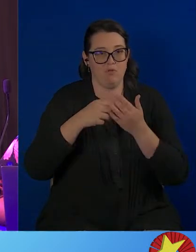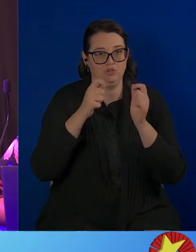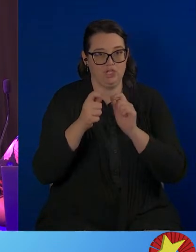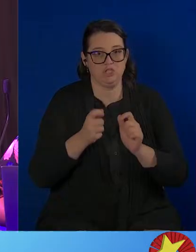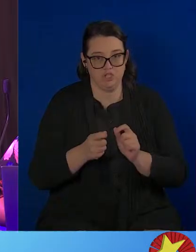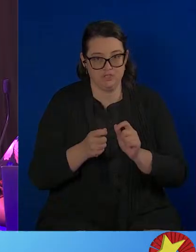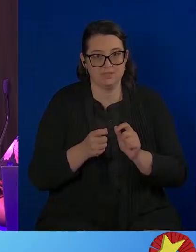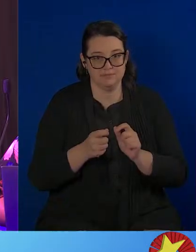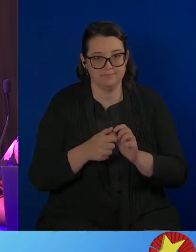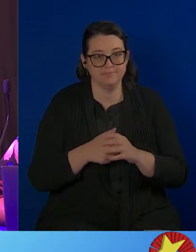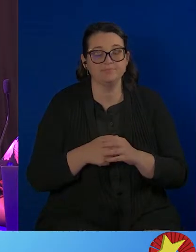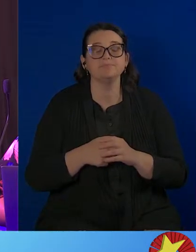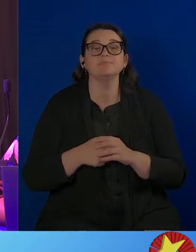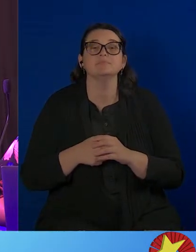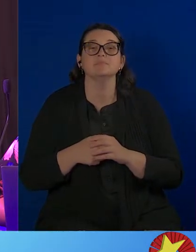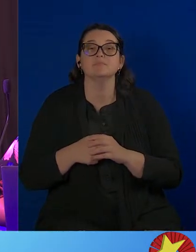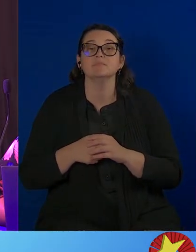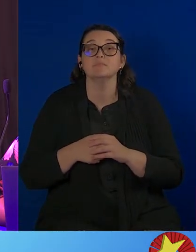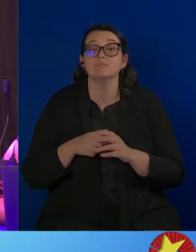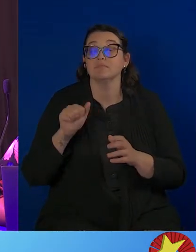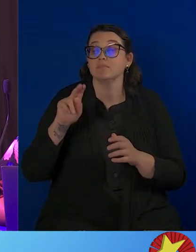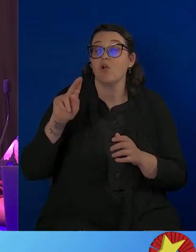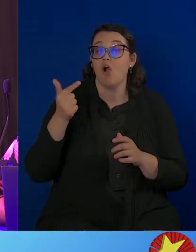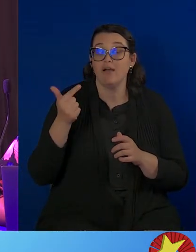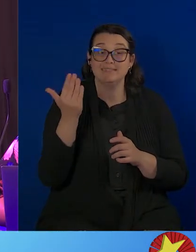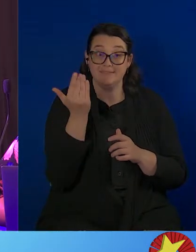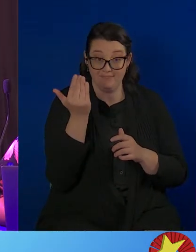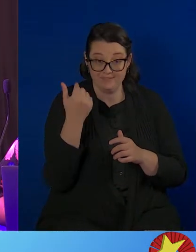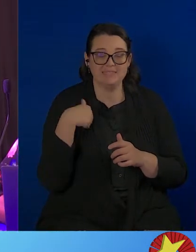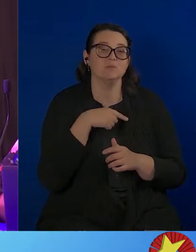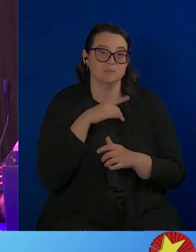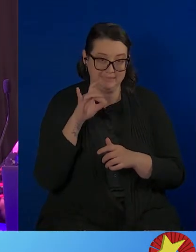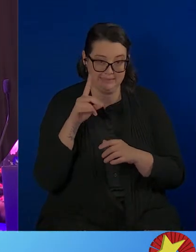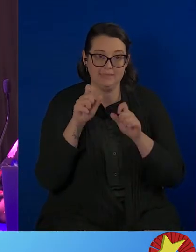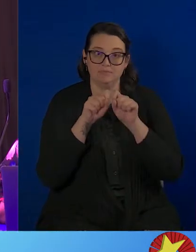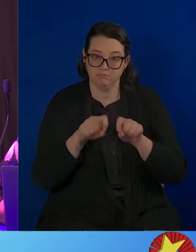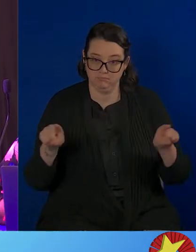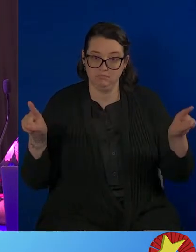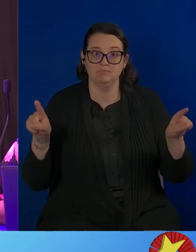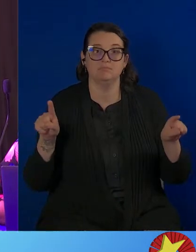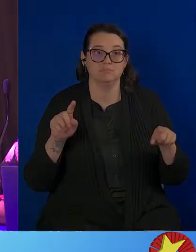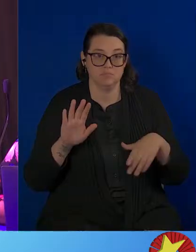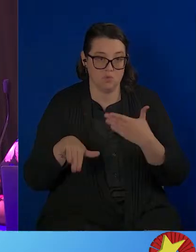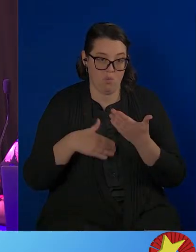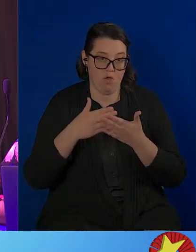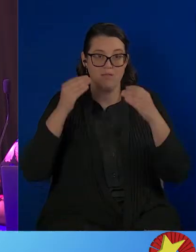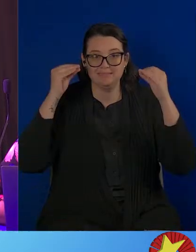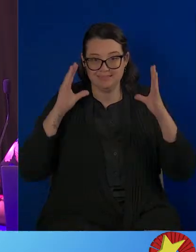On August 15th, this checklist was sent out to all of our teachers.